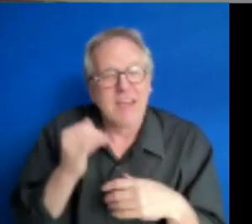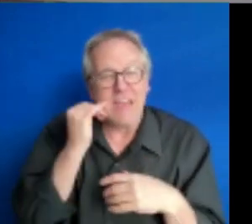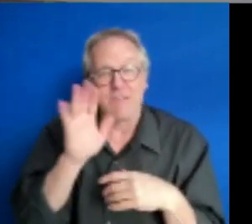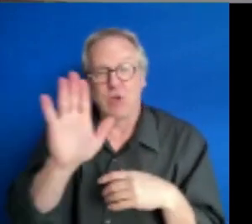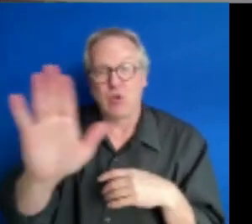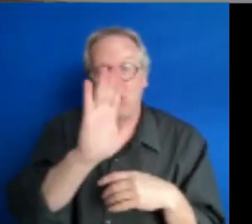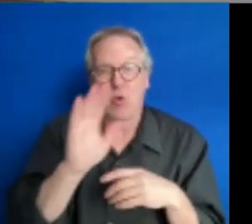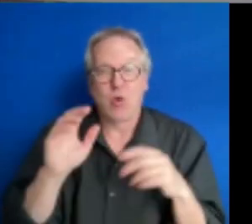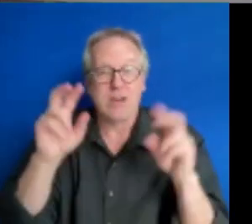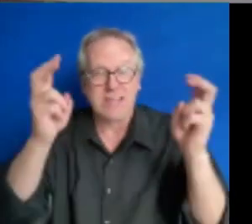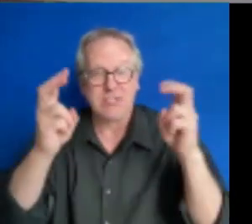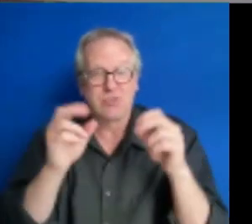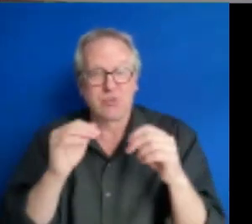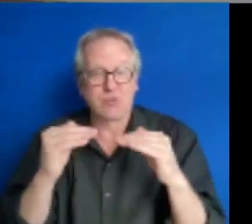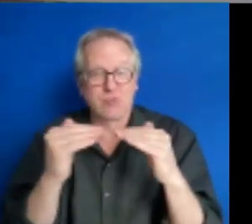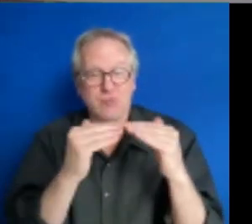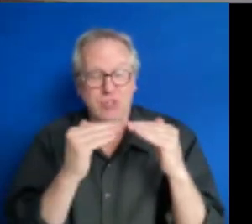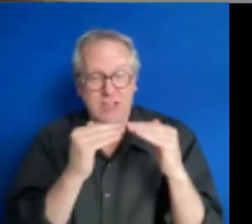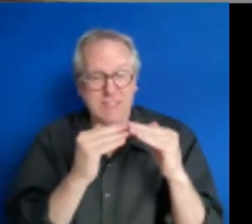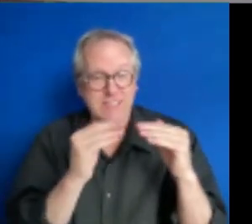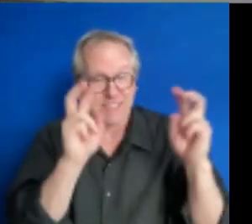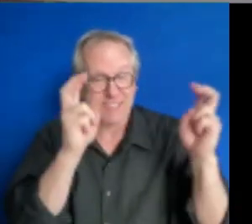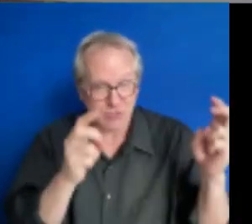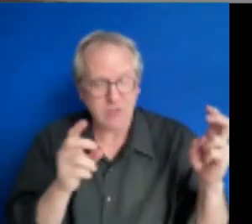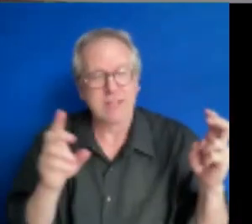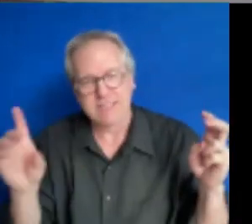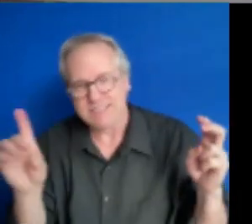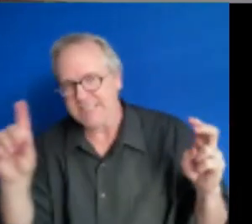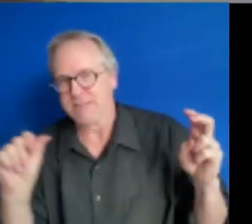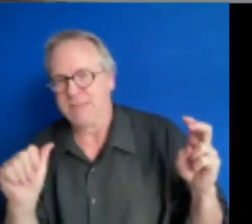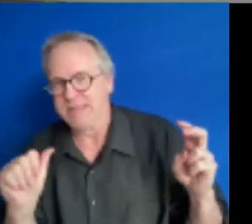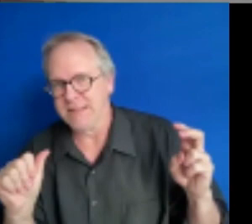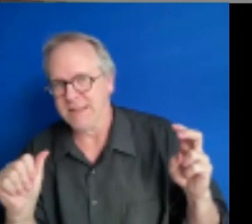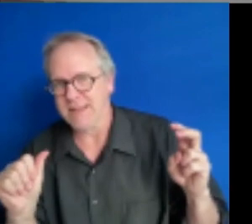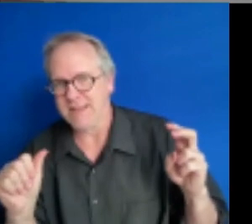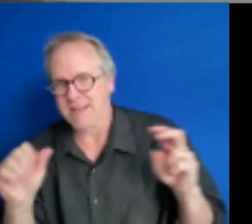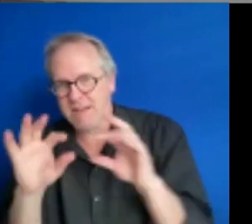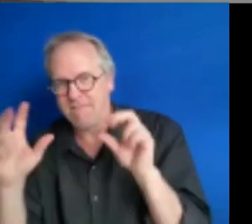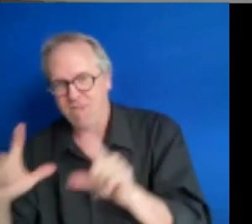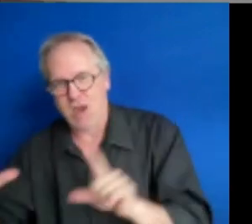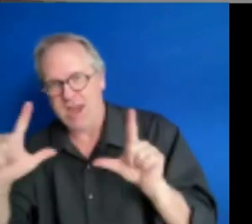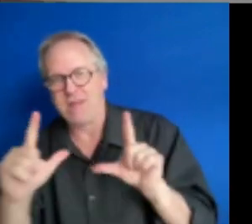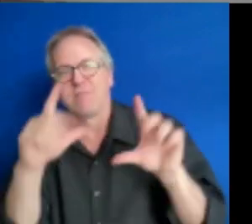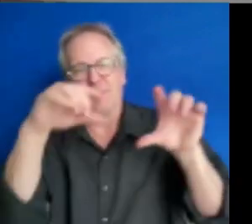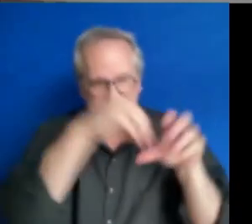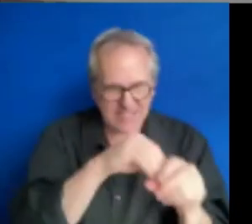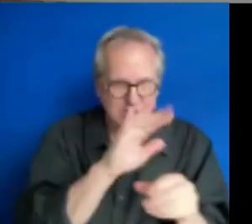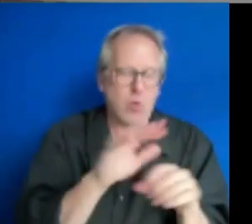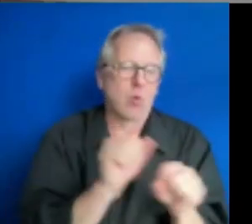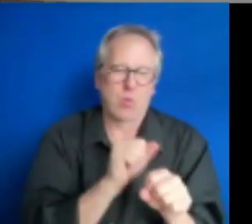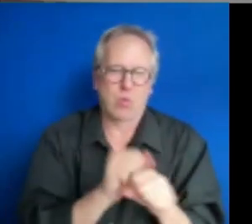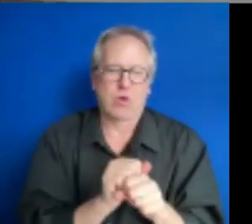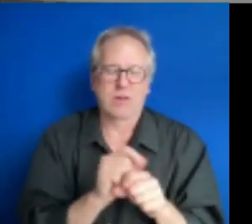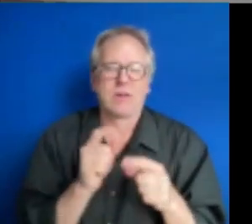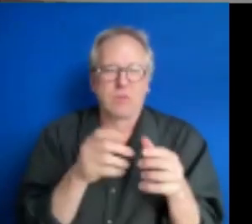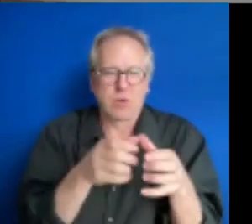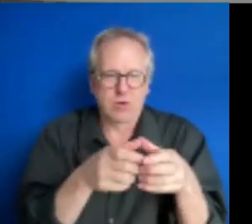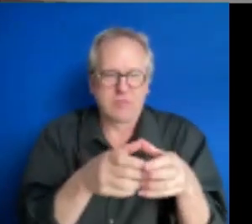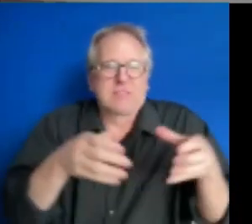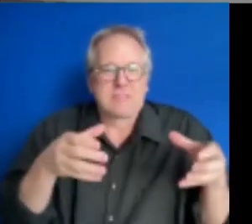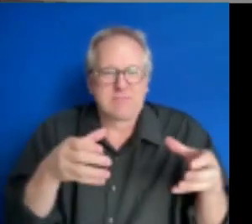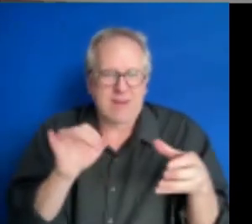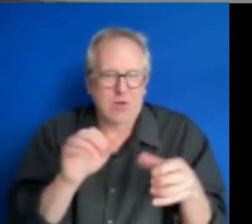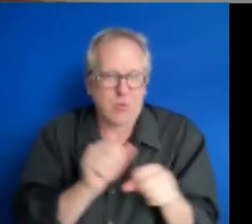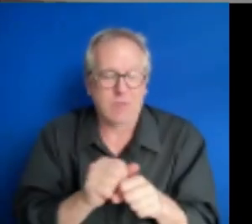on, I guarantee you there is a disability justice frame that can be put on that work in order to expand it.